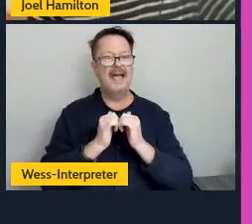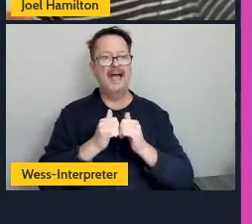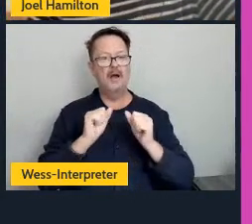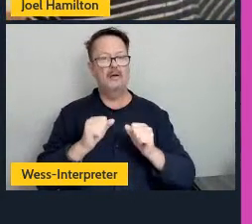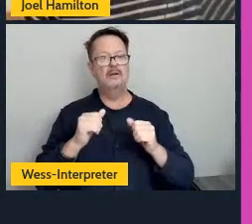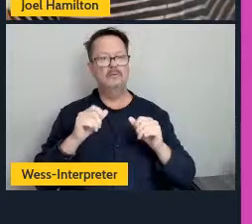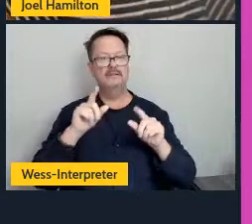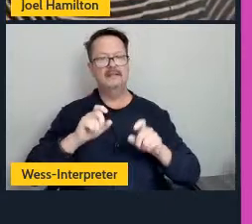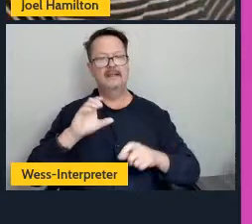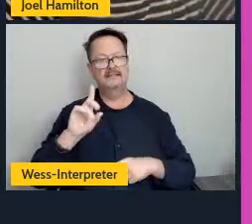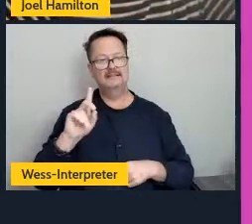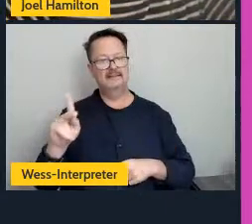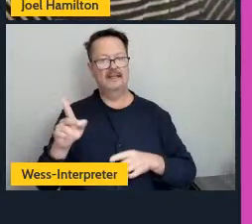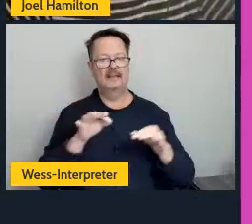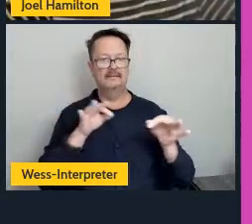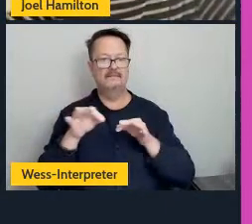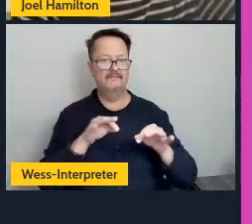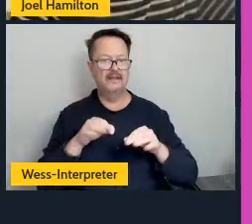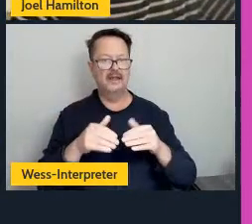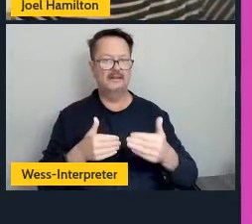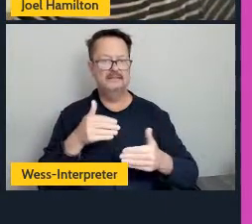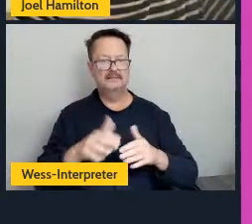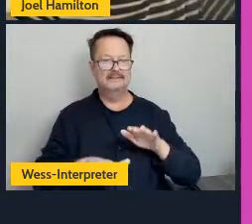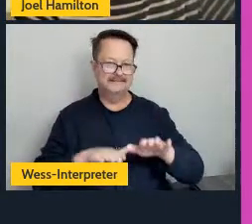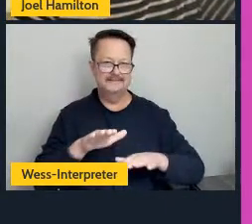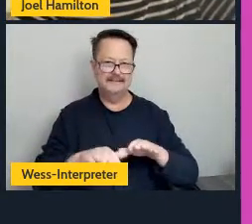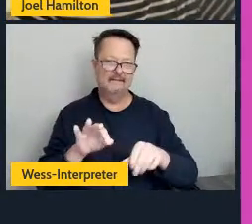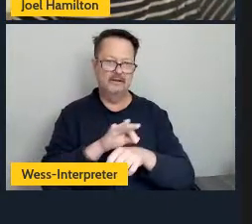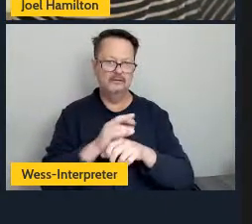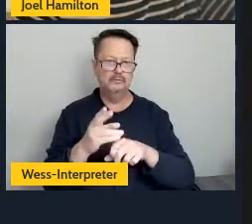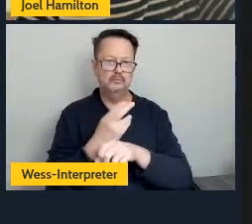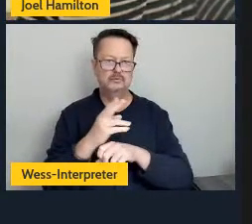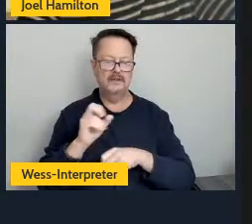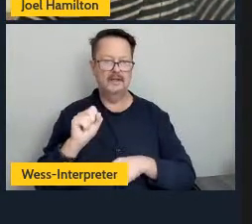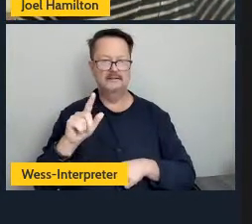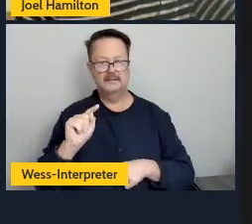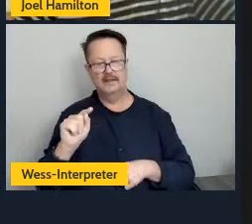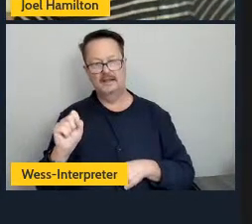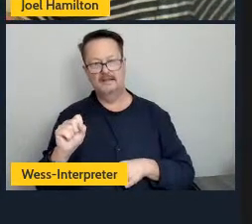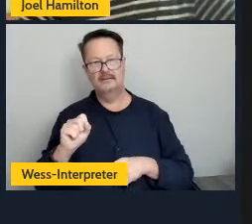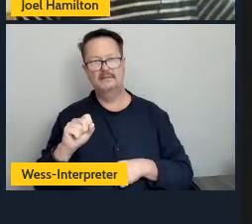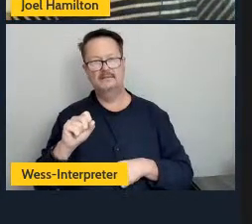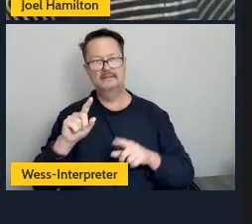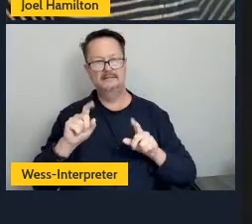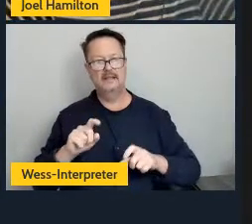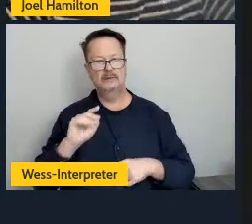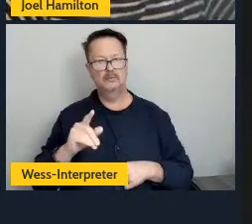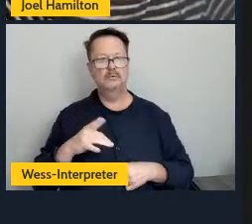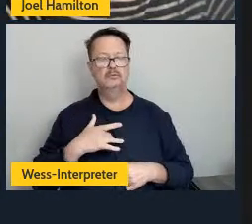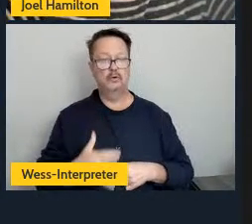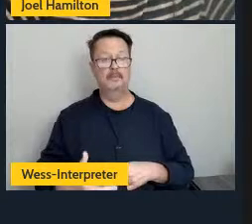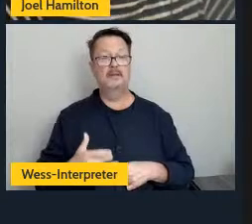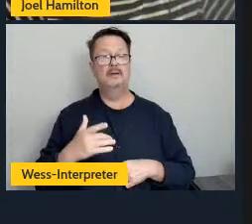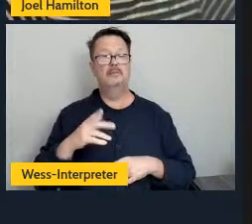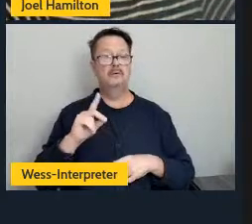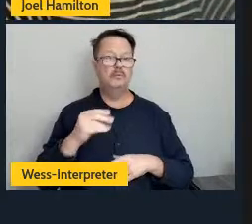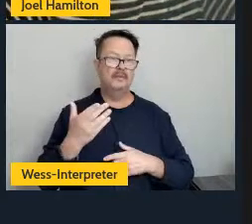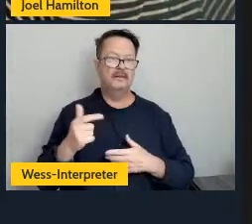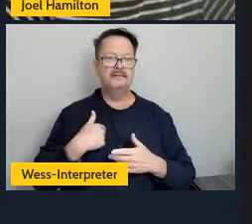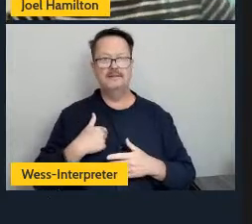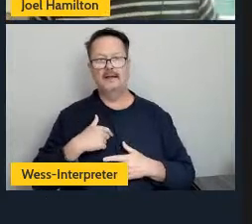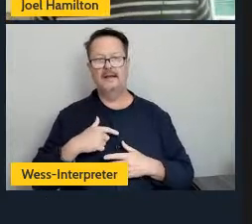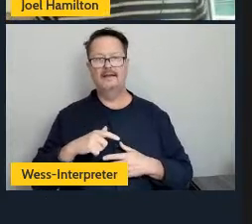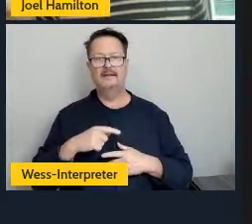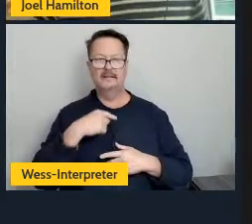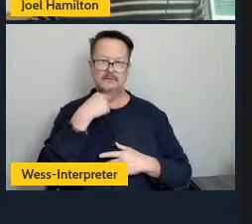test a CDK-defined step function using SLS test tools normally? Normally, we are able to do things like asserting that the state